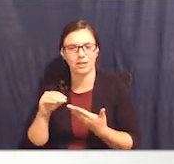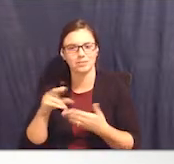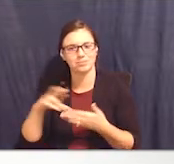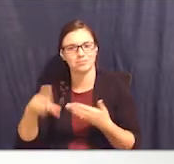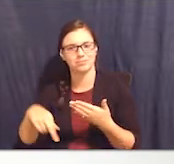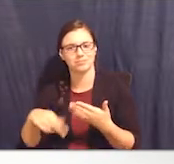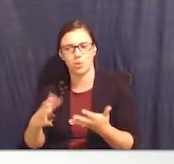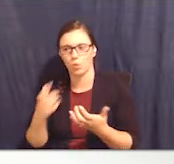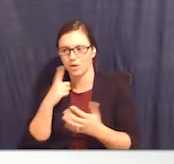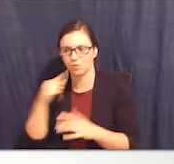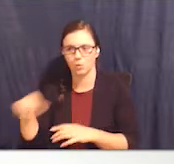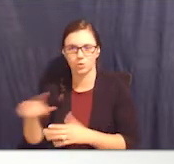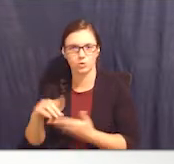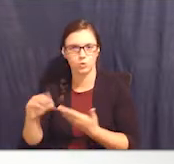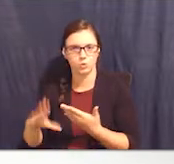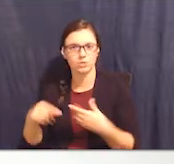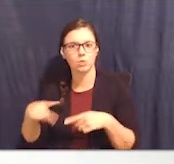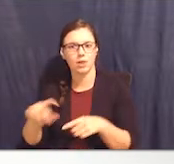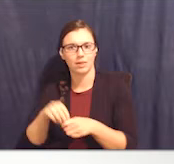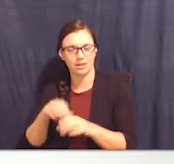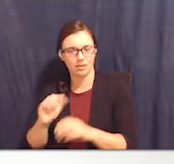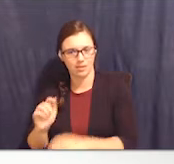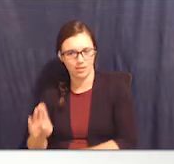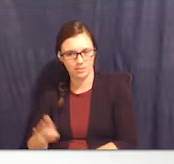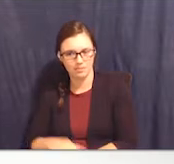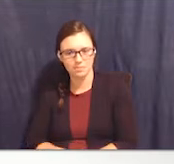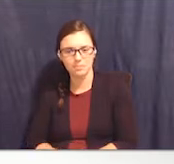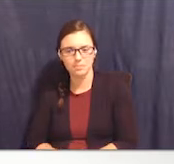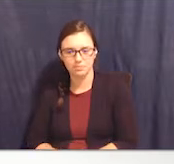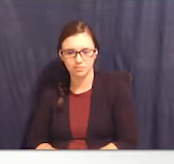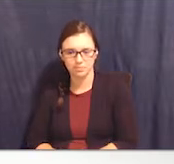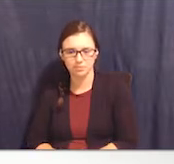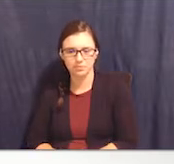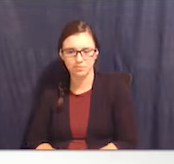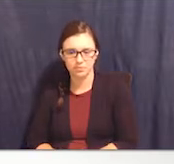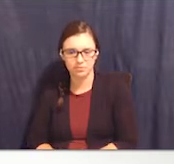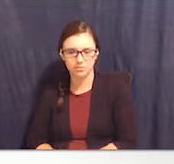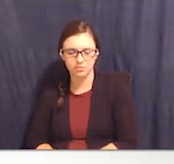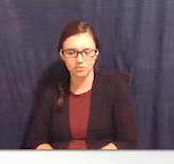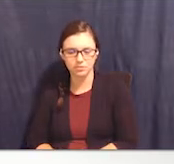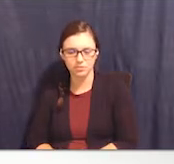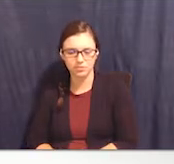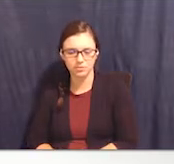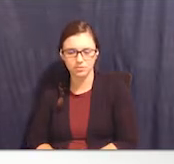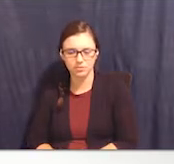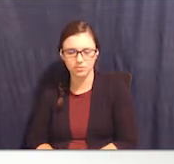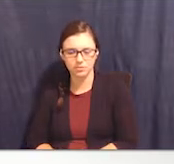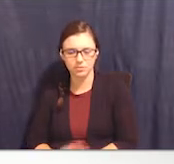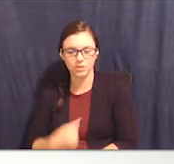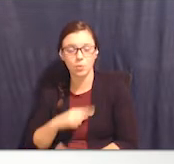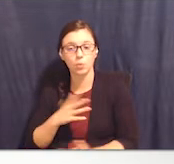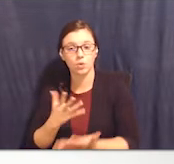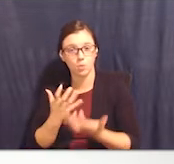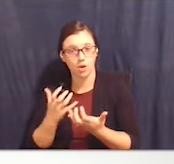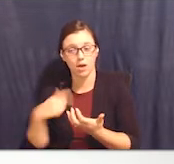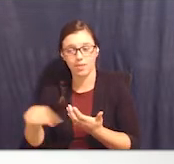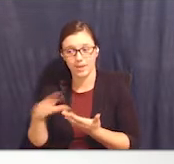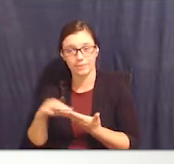that awareness, maybe a little bit more knowledge base as they grow through the club.